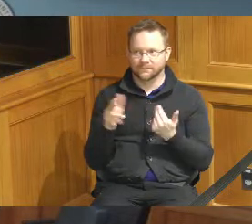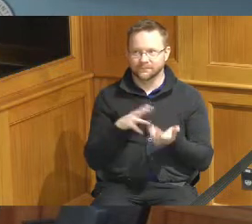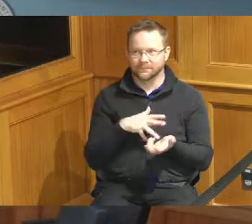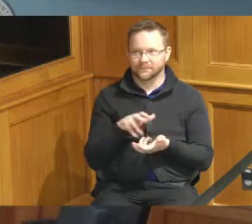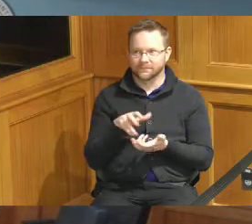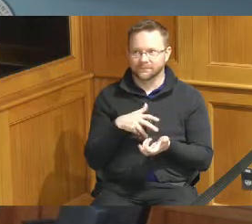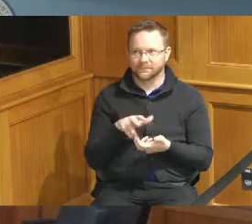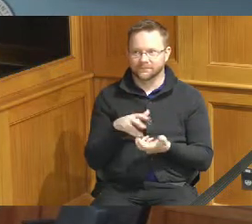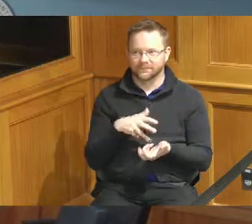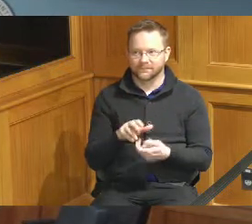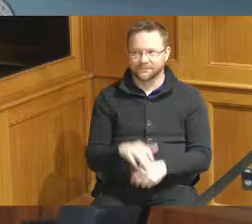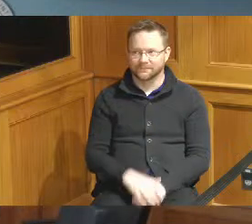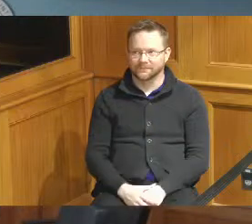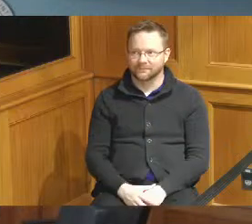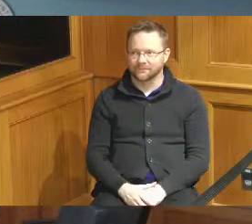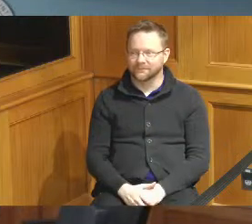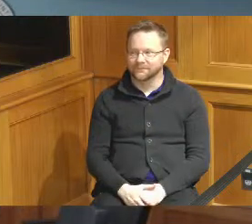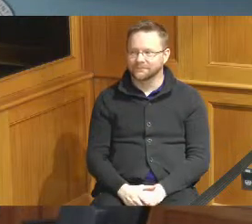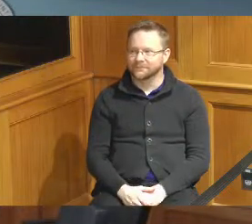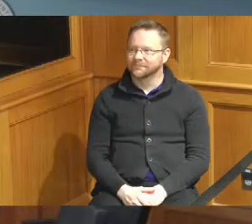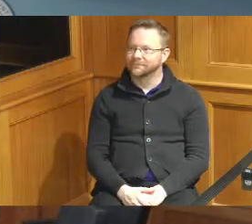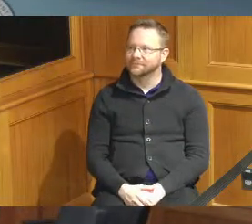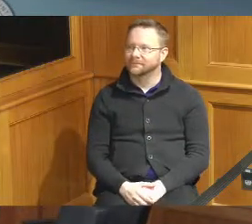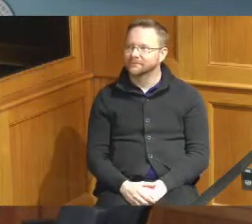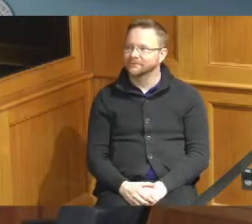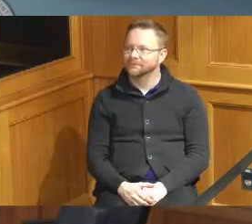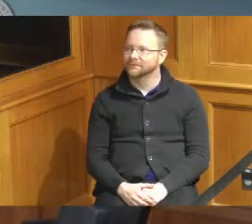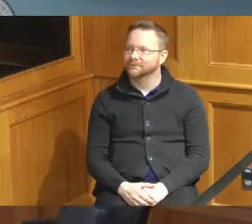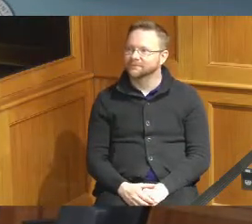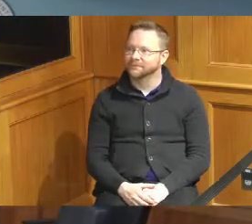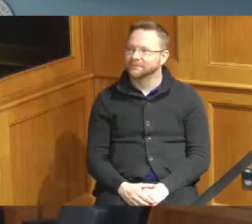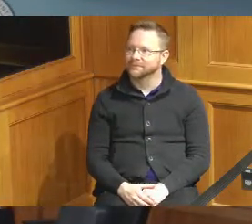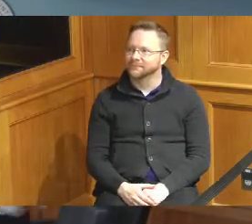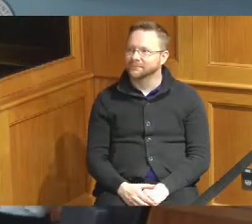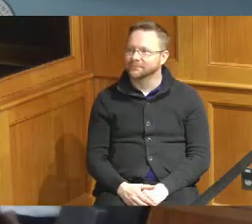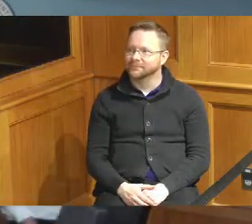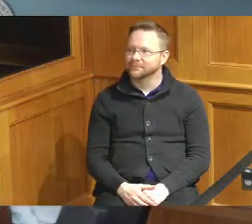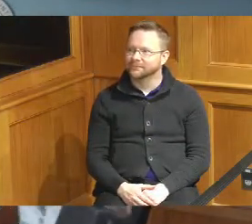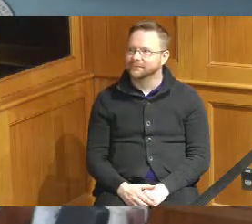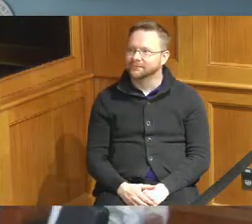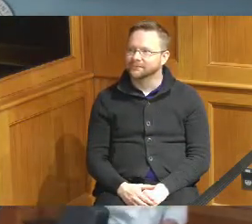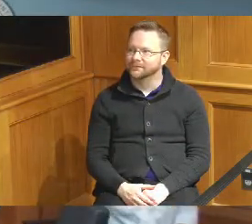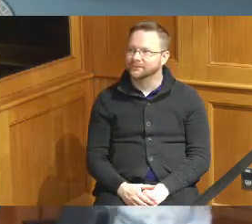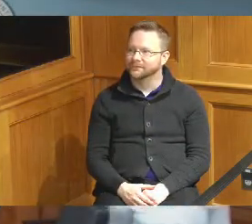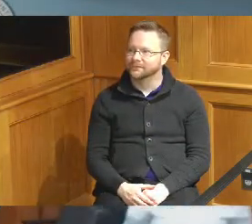That little camera. It worked when it's on my